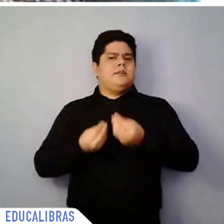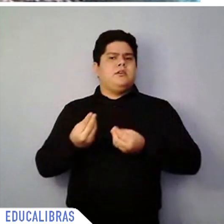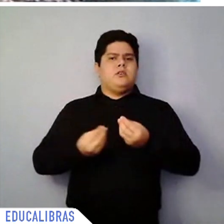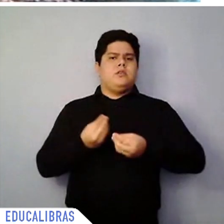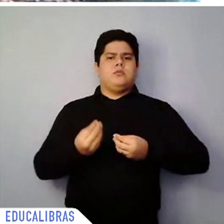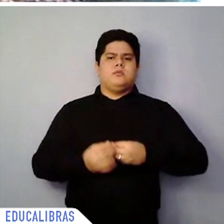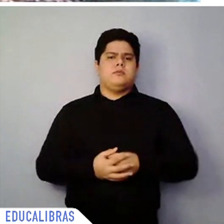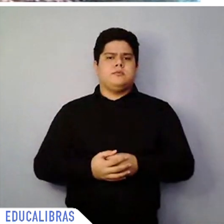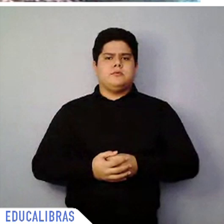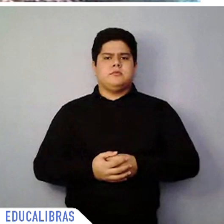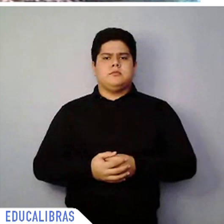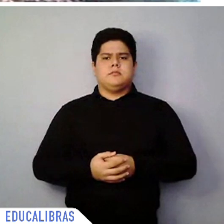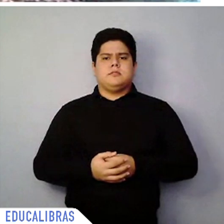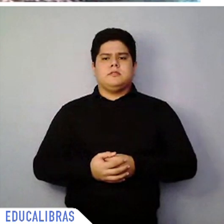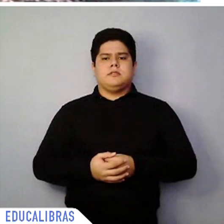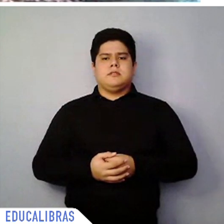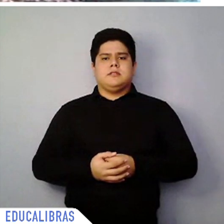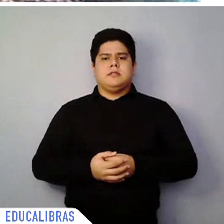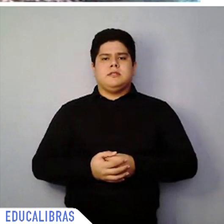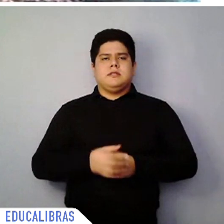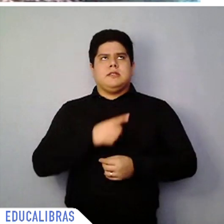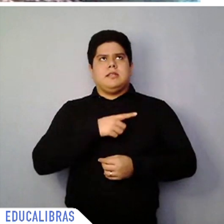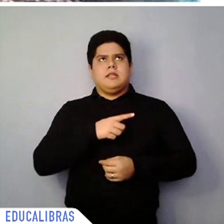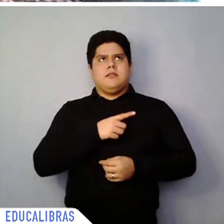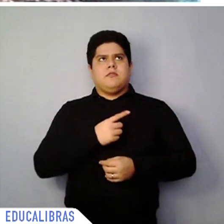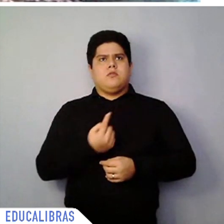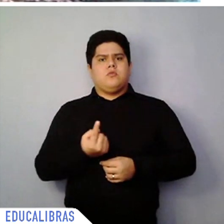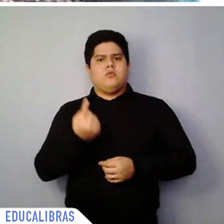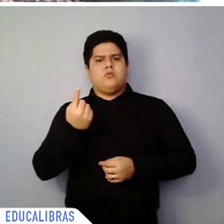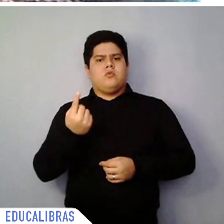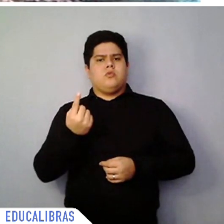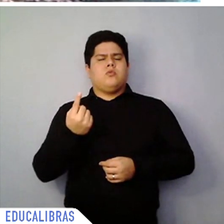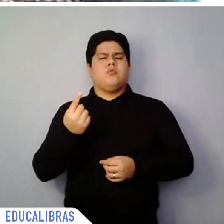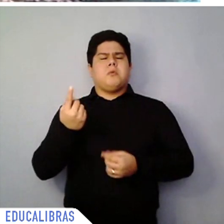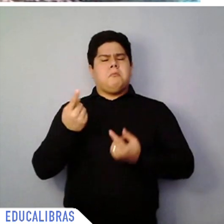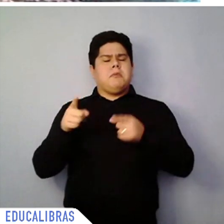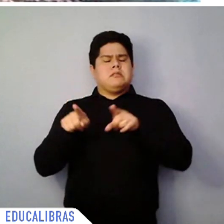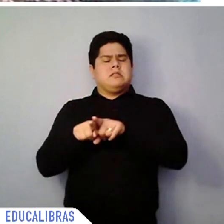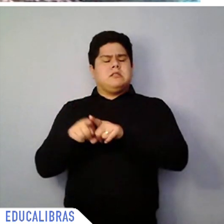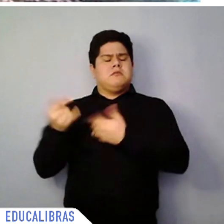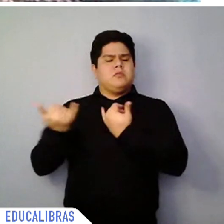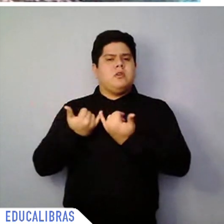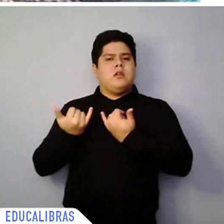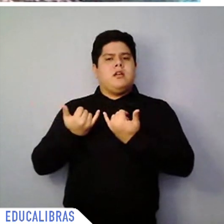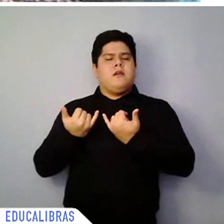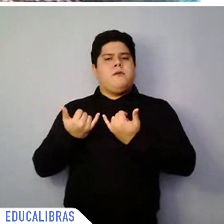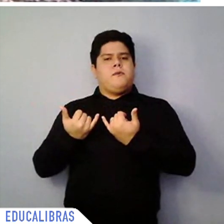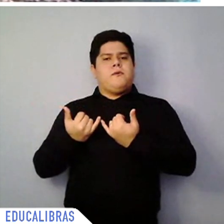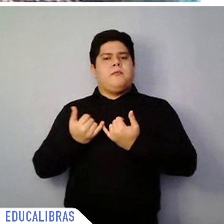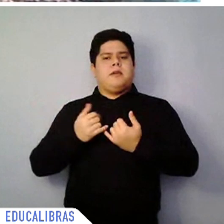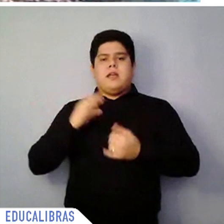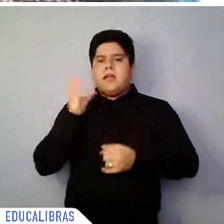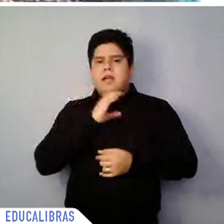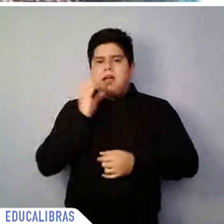genomic surveillance. Would it be a partnership of public and private sectors?